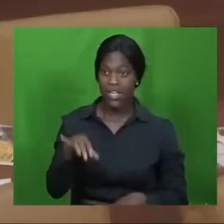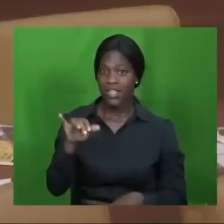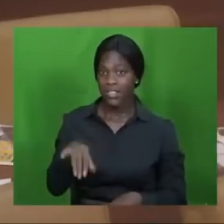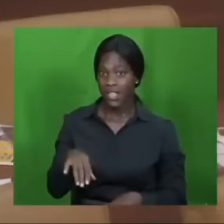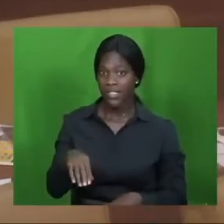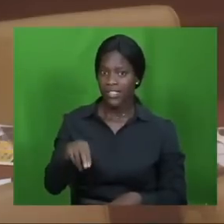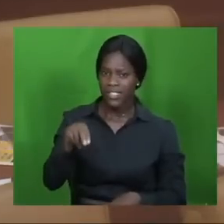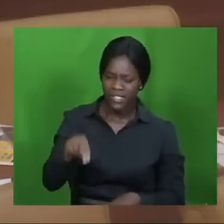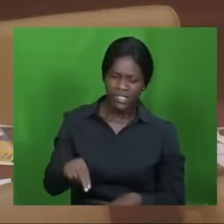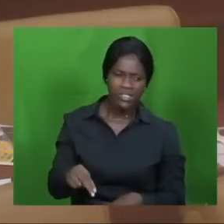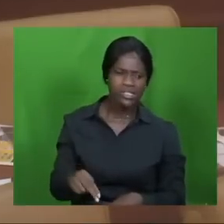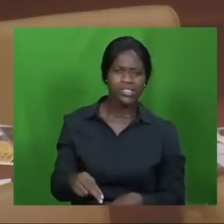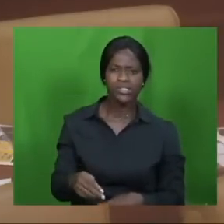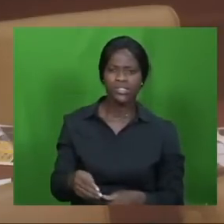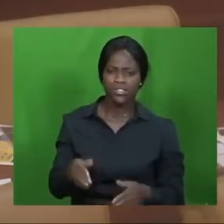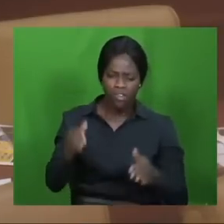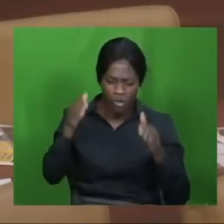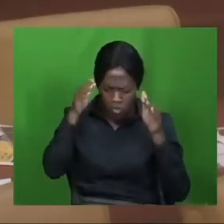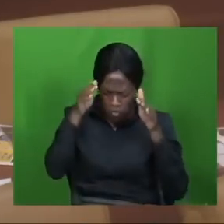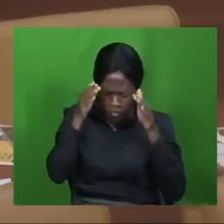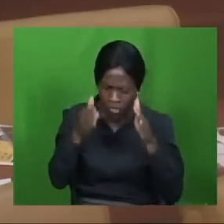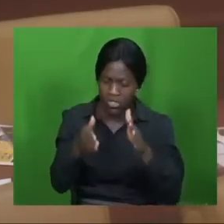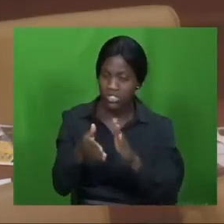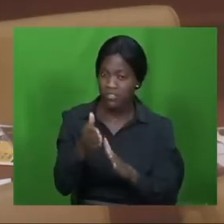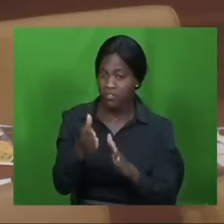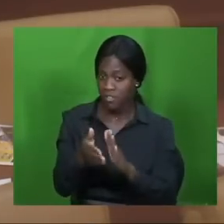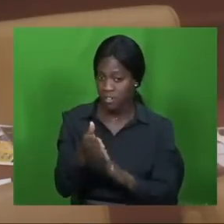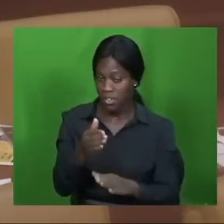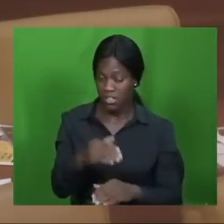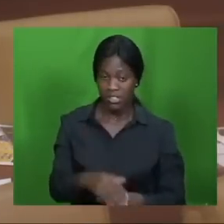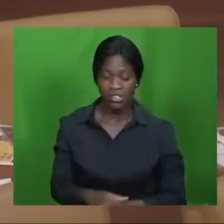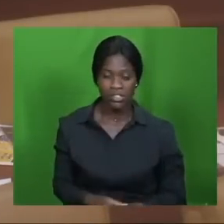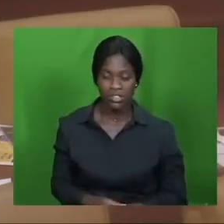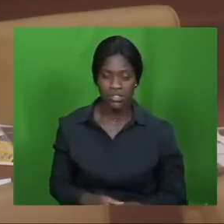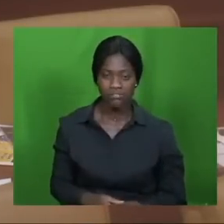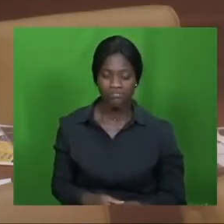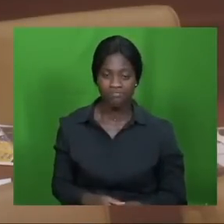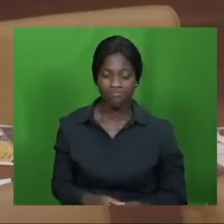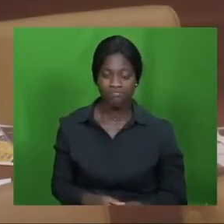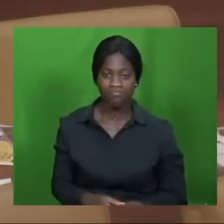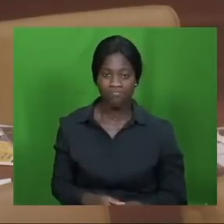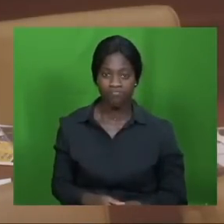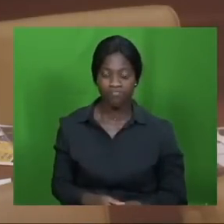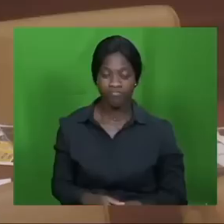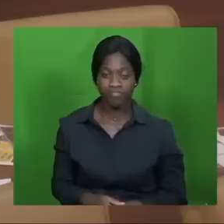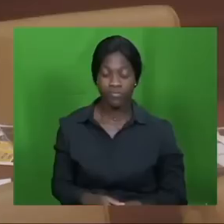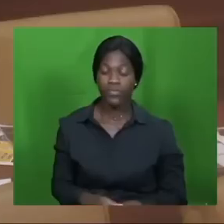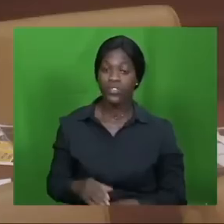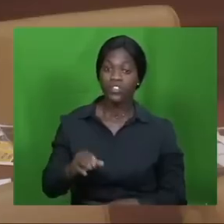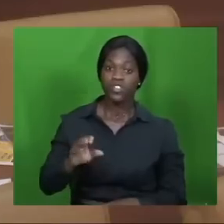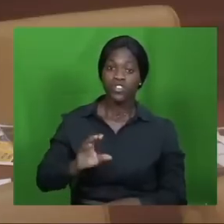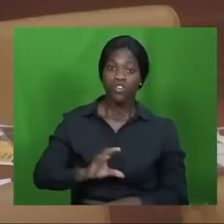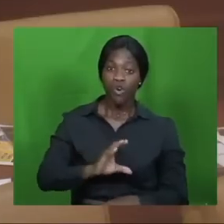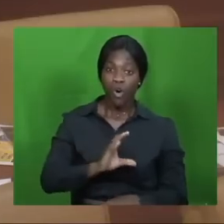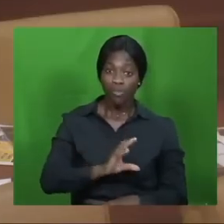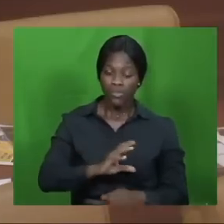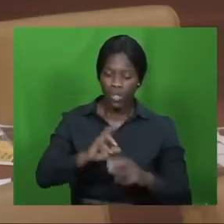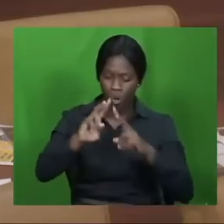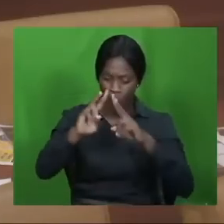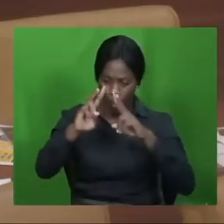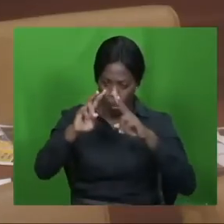requires immediate attention. And in conclusion, Mr. Speaker, the committee, having carefully examined